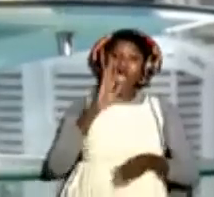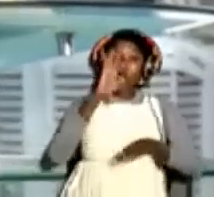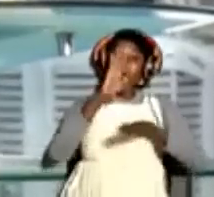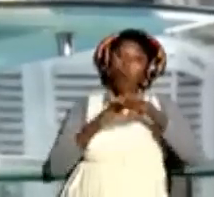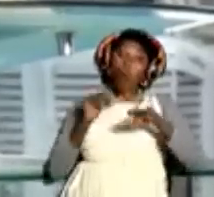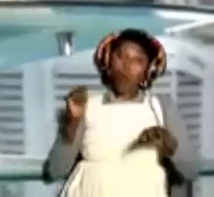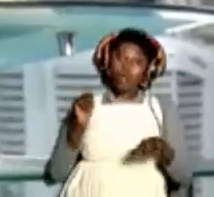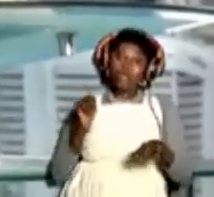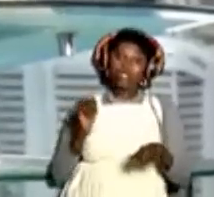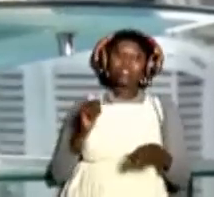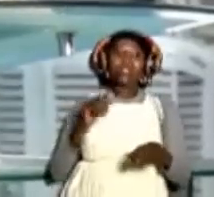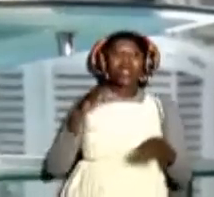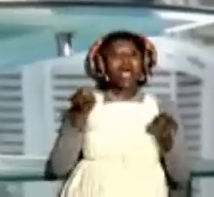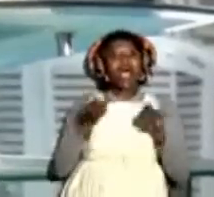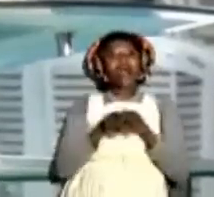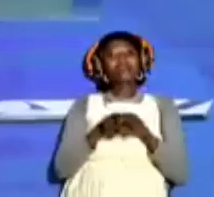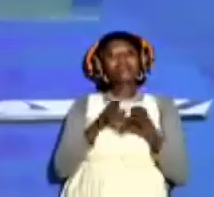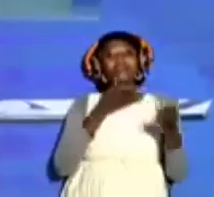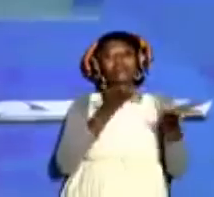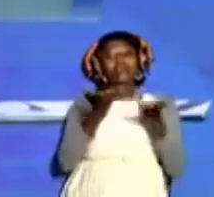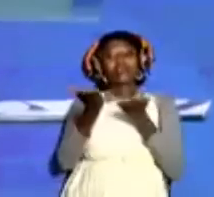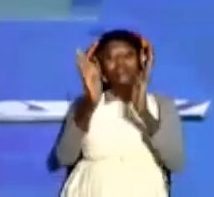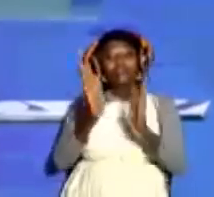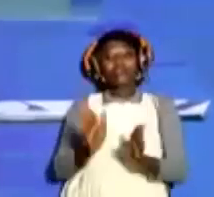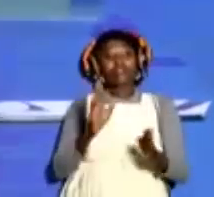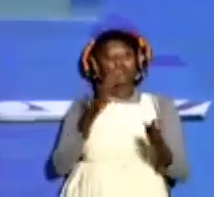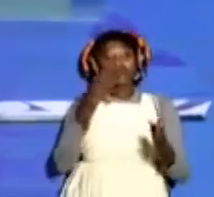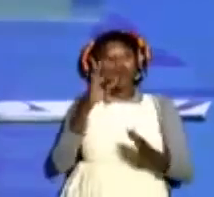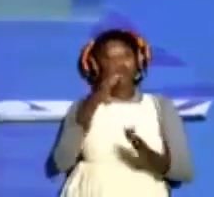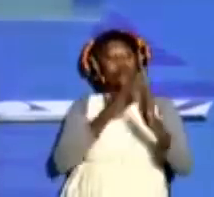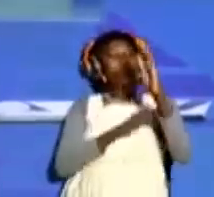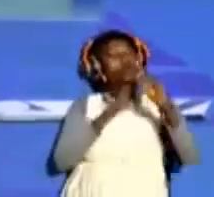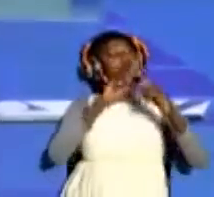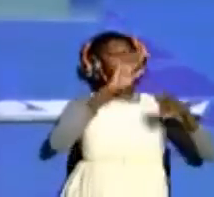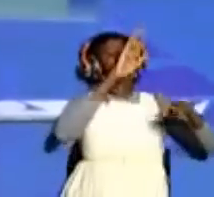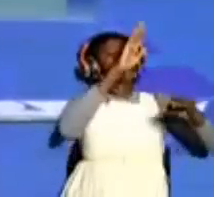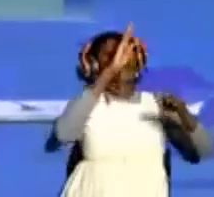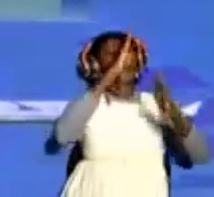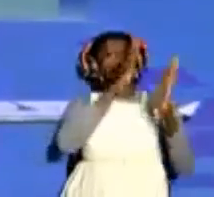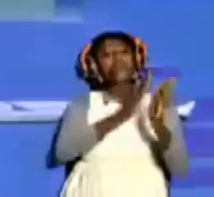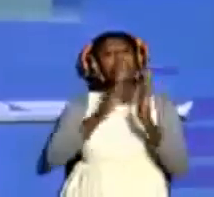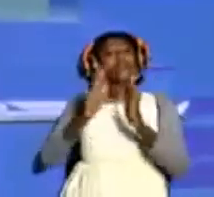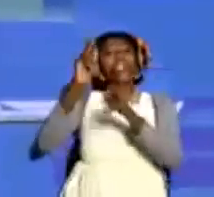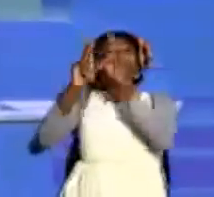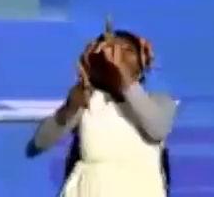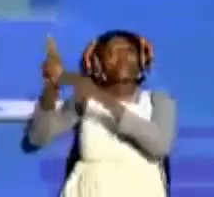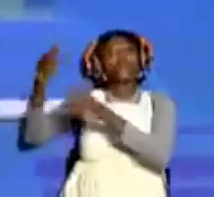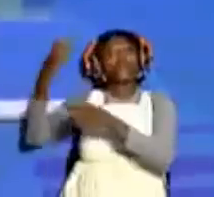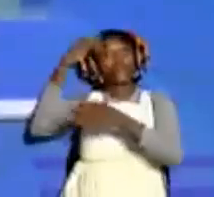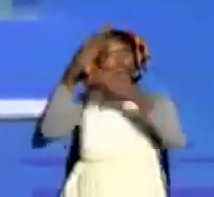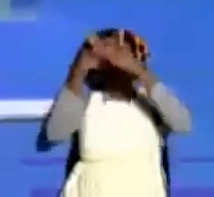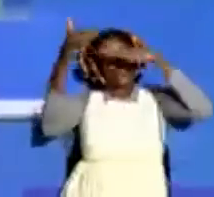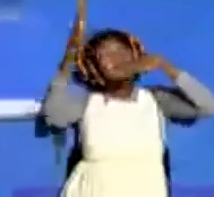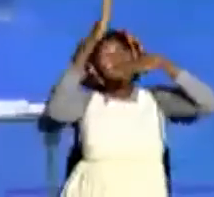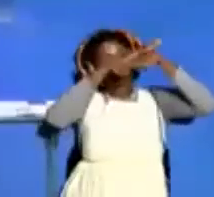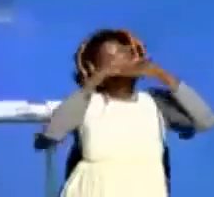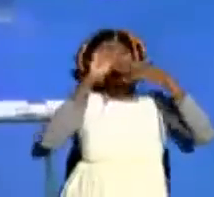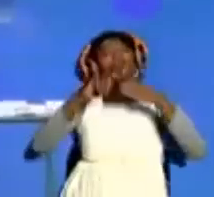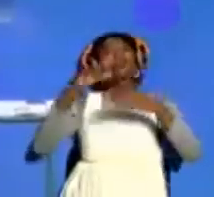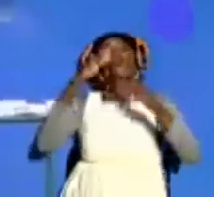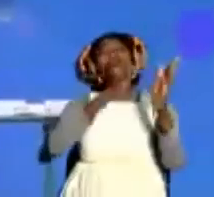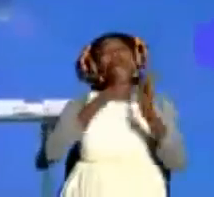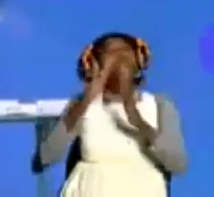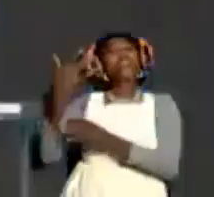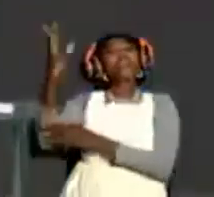of God to prepare men for heaven, to fit them for the sky, to prepare them for rapture that